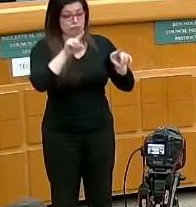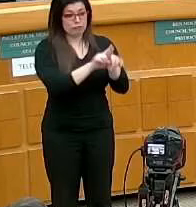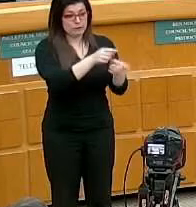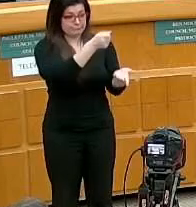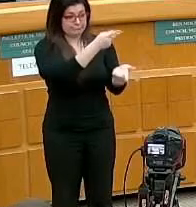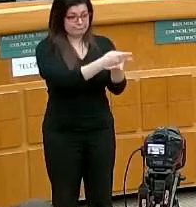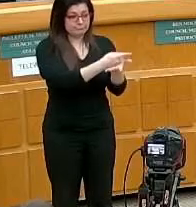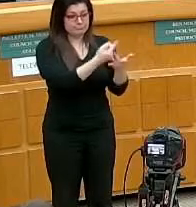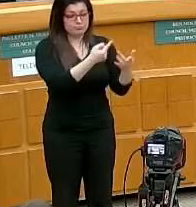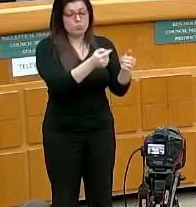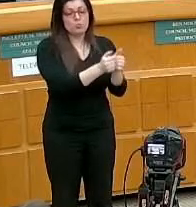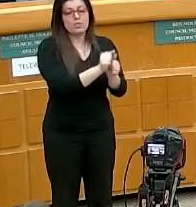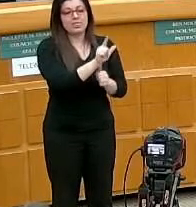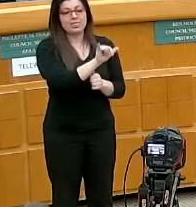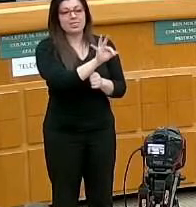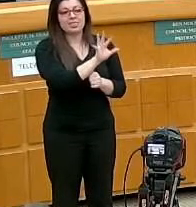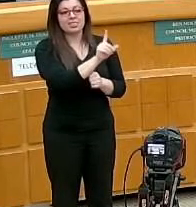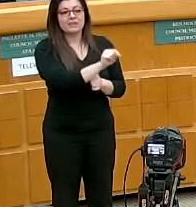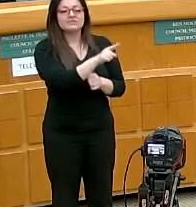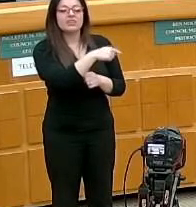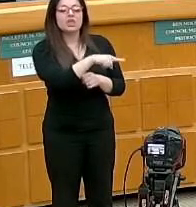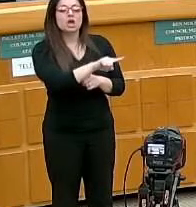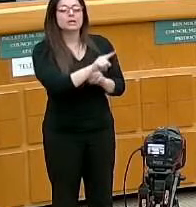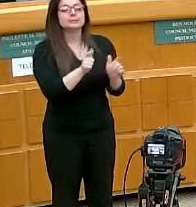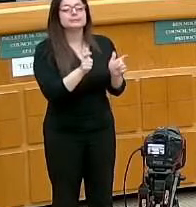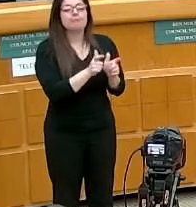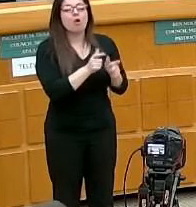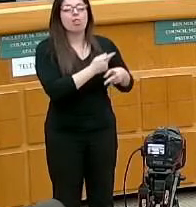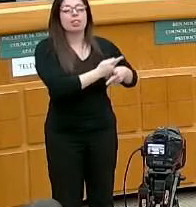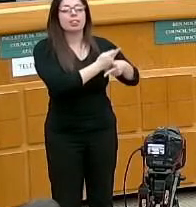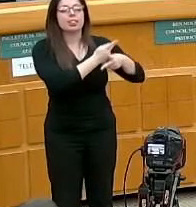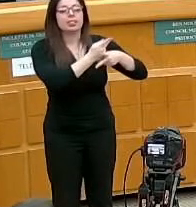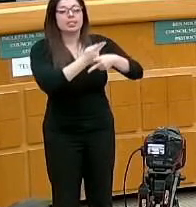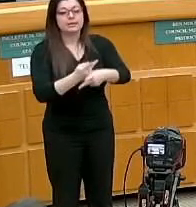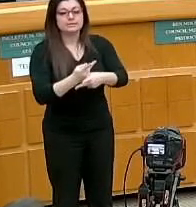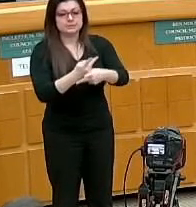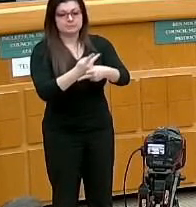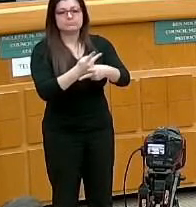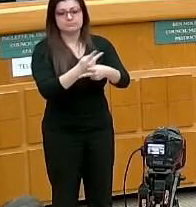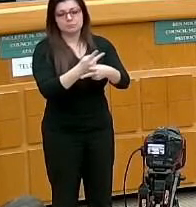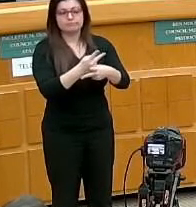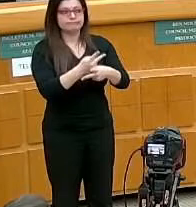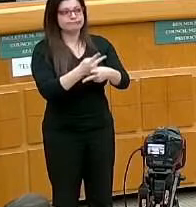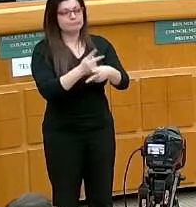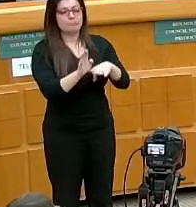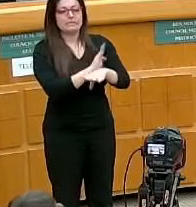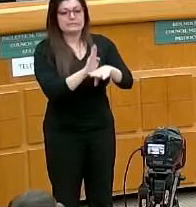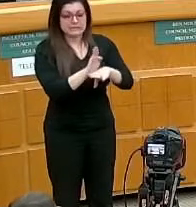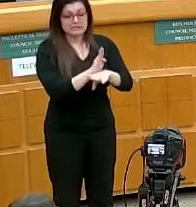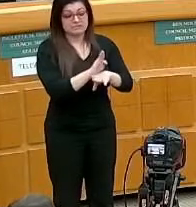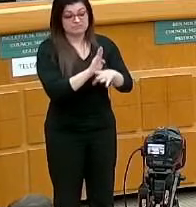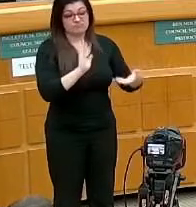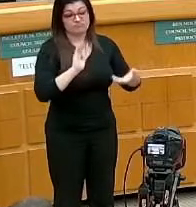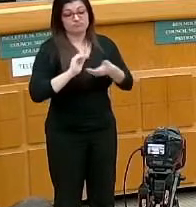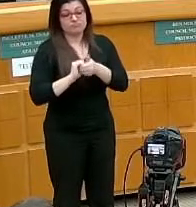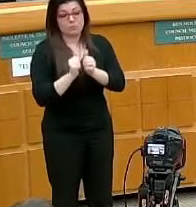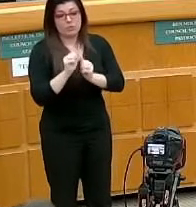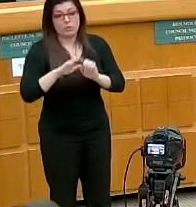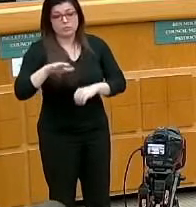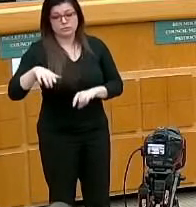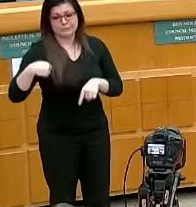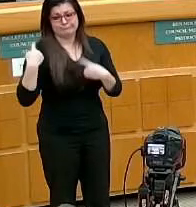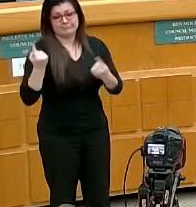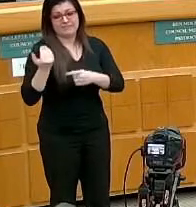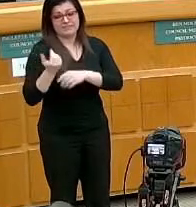a micro-lending organization that the city has had a relationship with for 15 years. They help give loans to small businesses in the